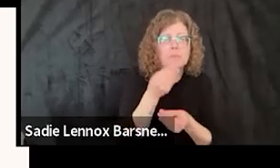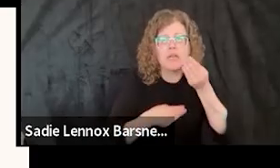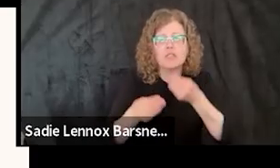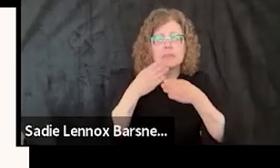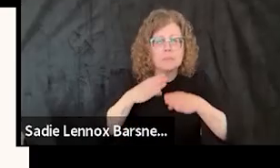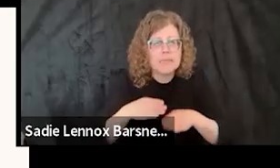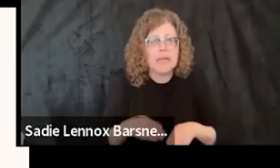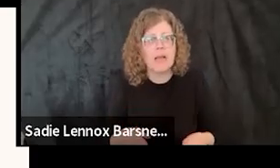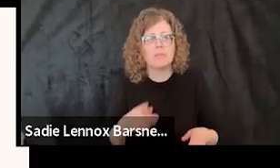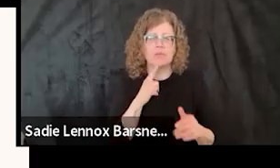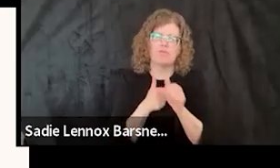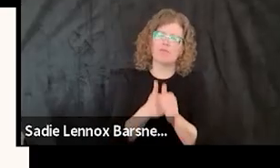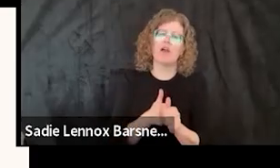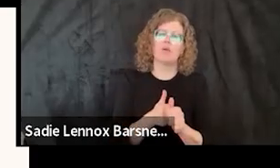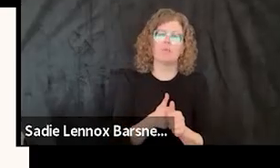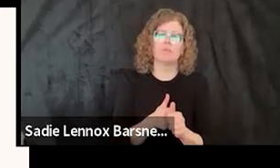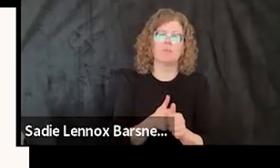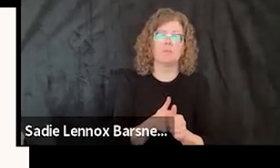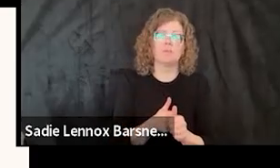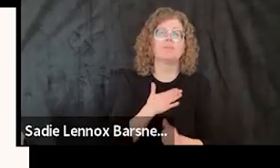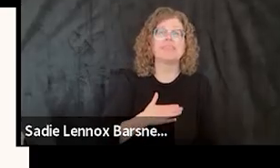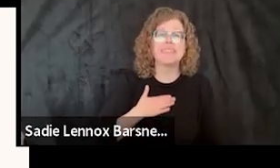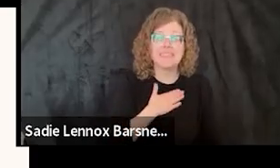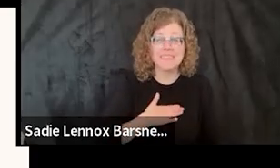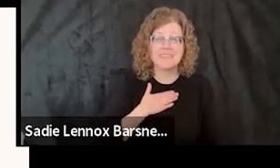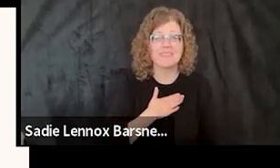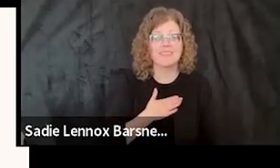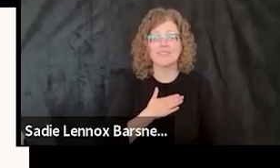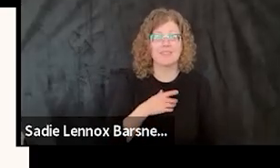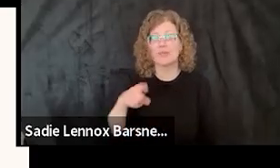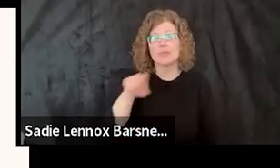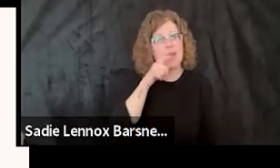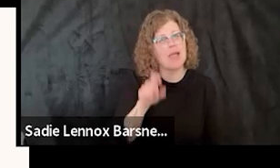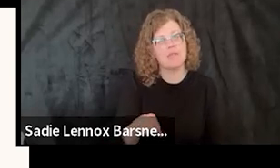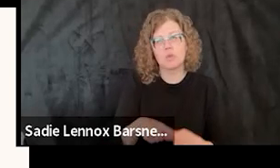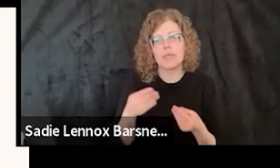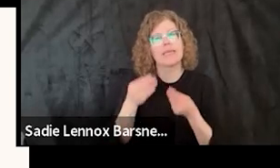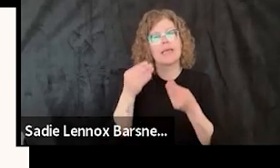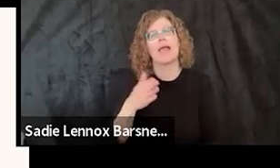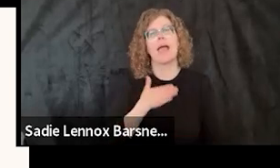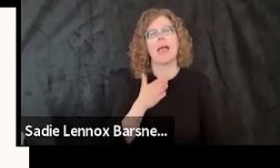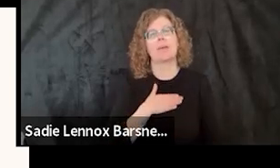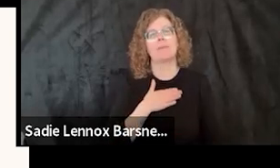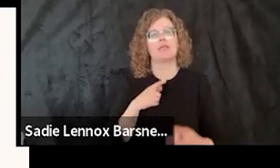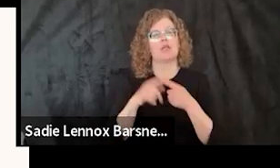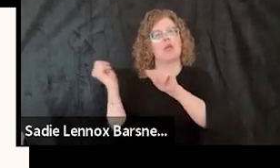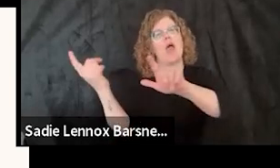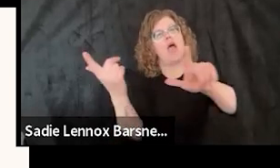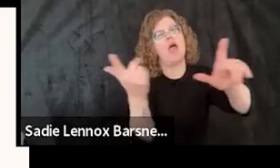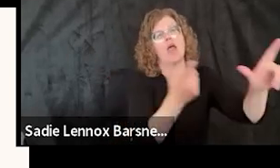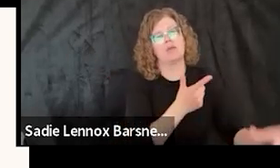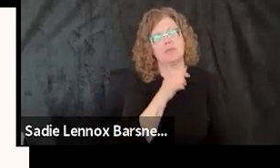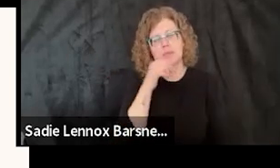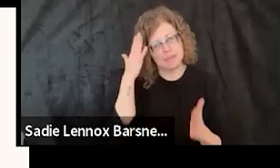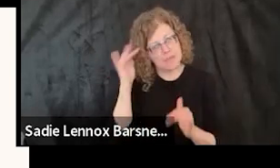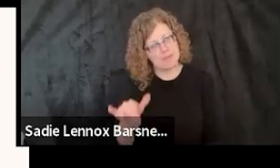Remember that you are not expected to be everything to everyone. and your application will not benefit from trying to